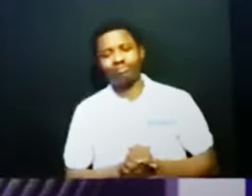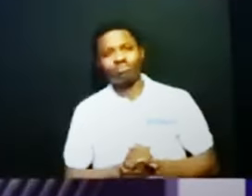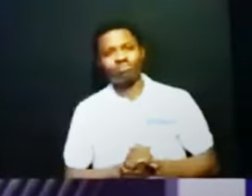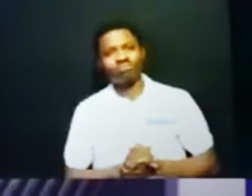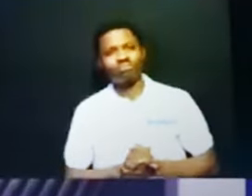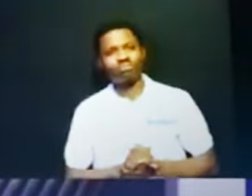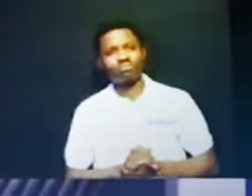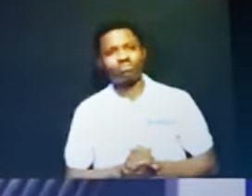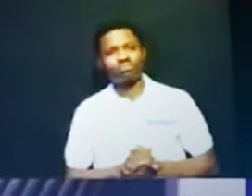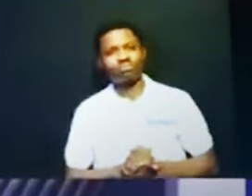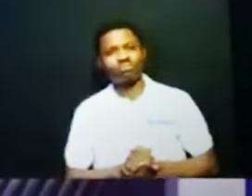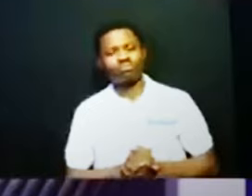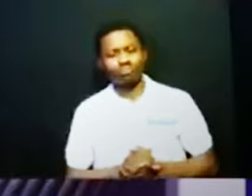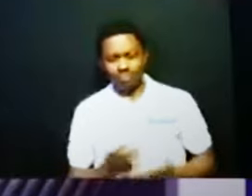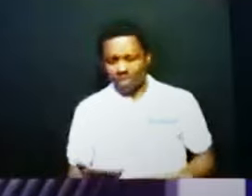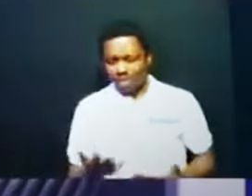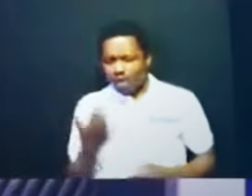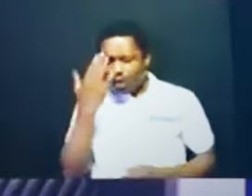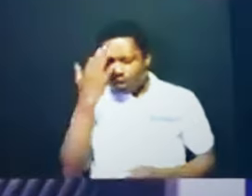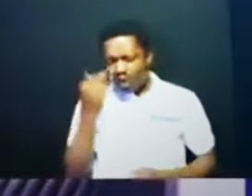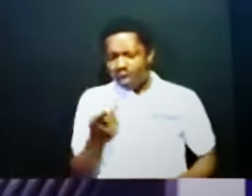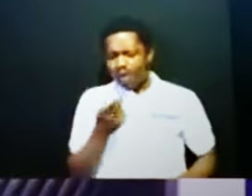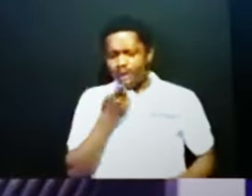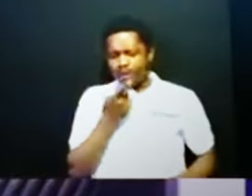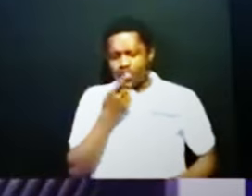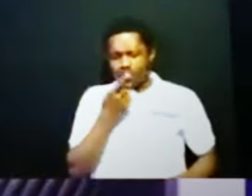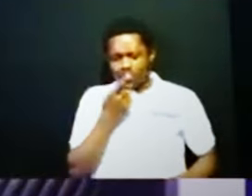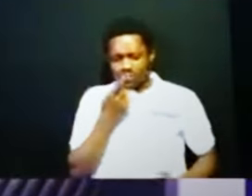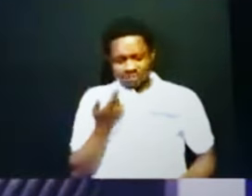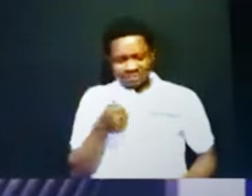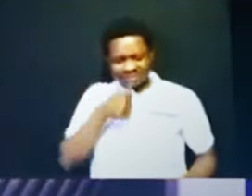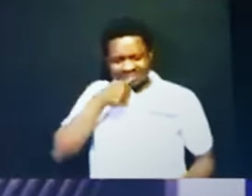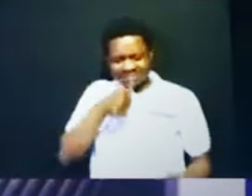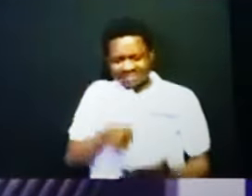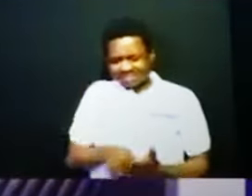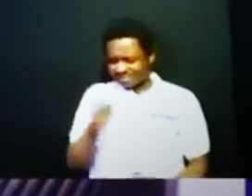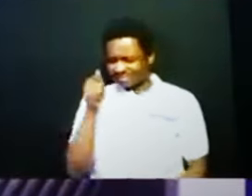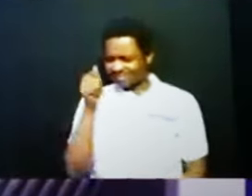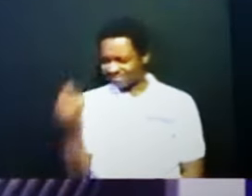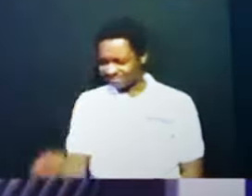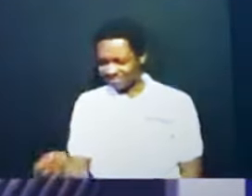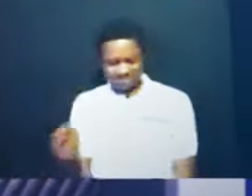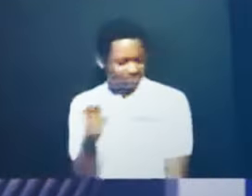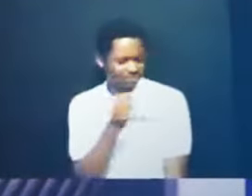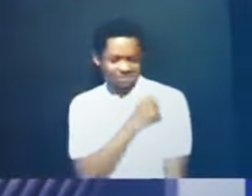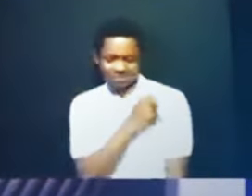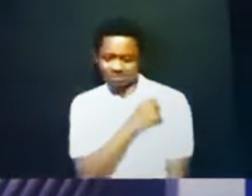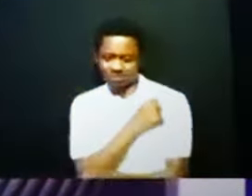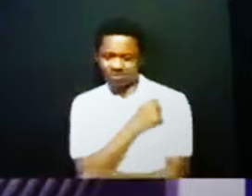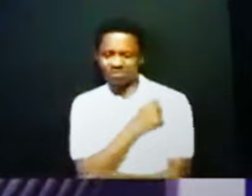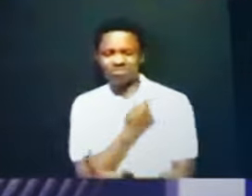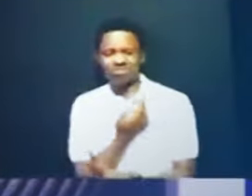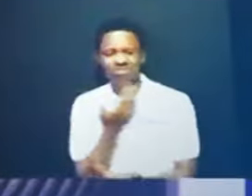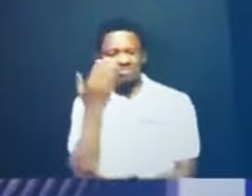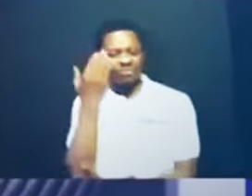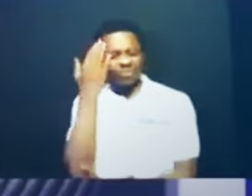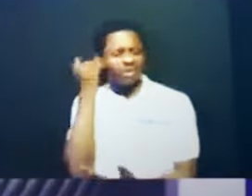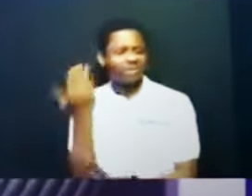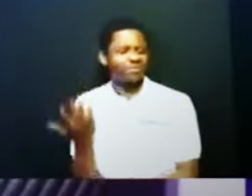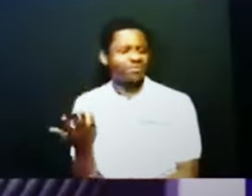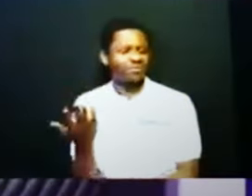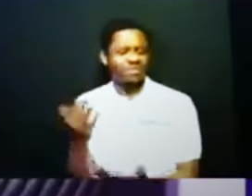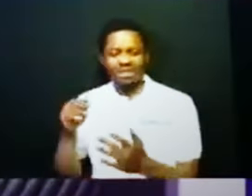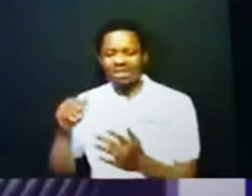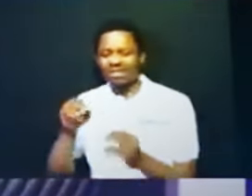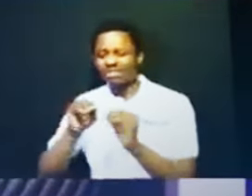But why should he write to him as to how he should learn to conduct, and other people should learn how to about how